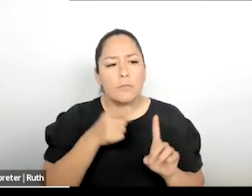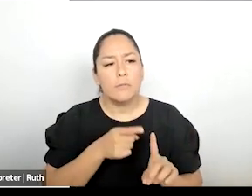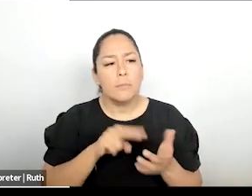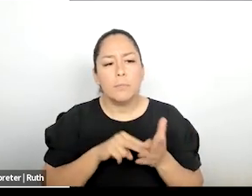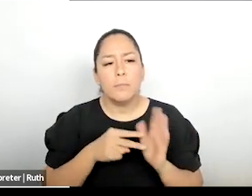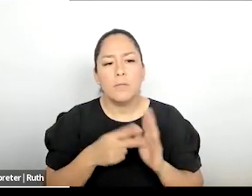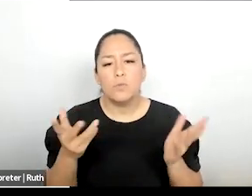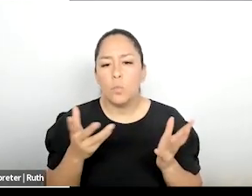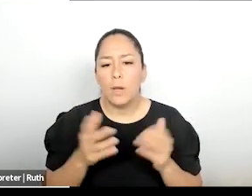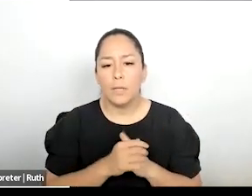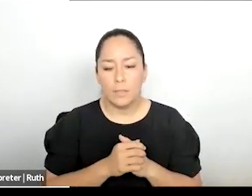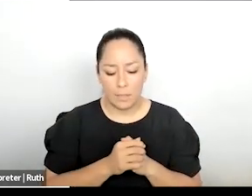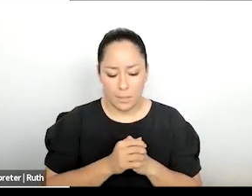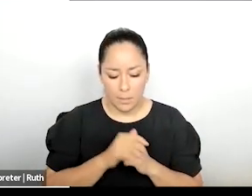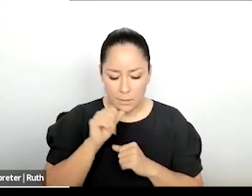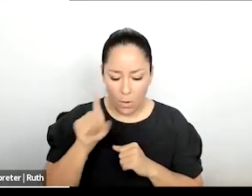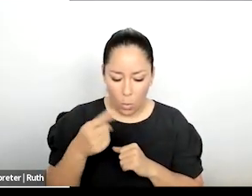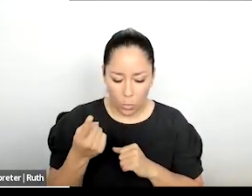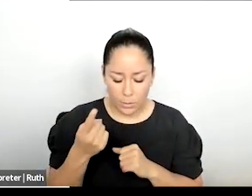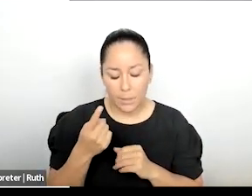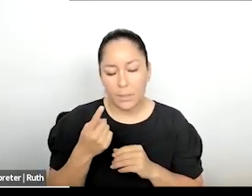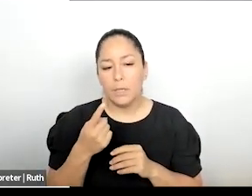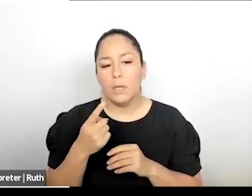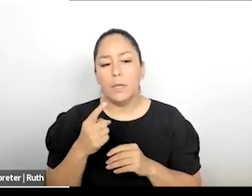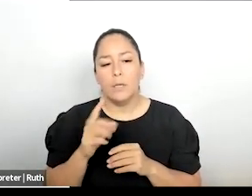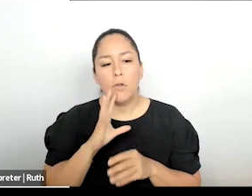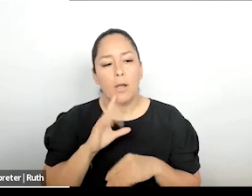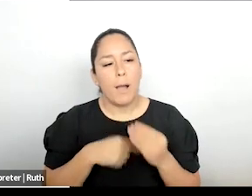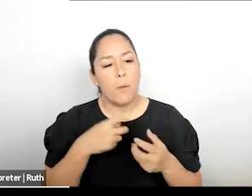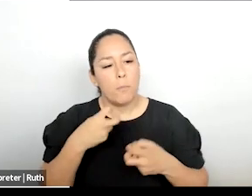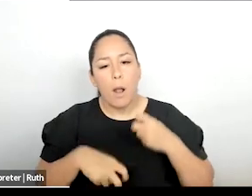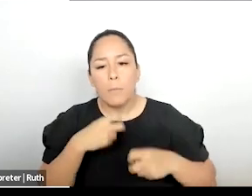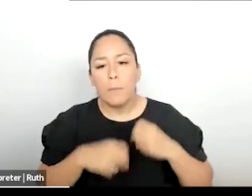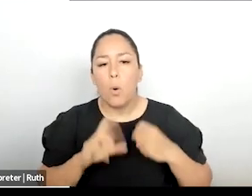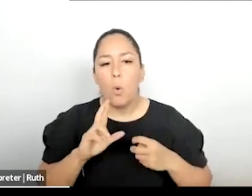we mean here is that this is not just about talking about a problem or